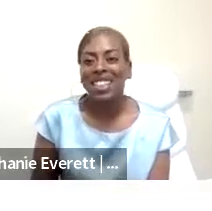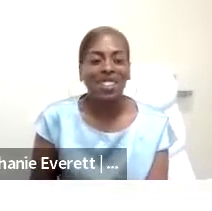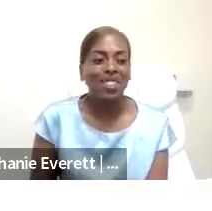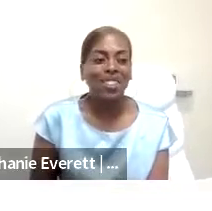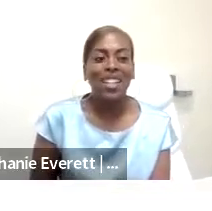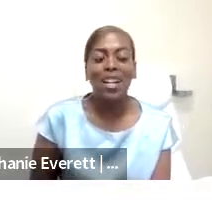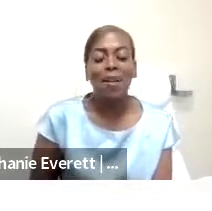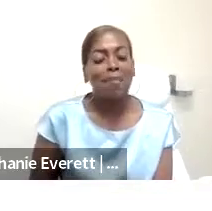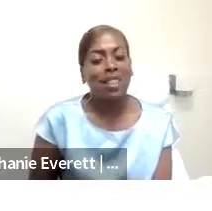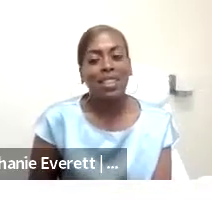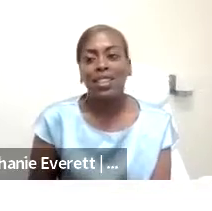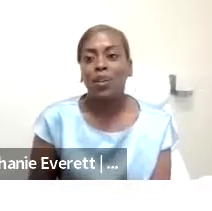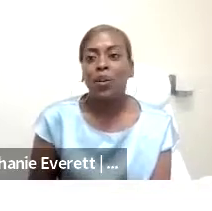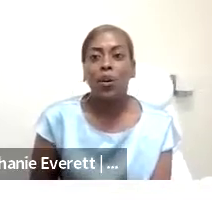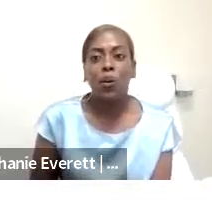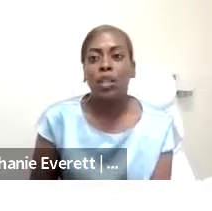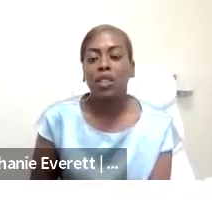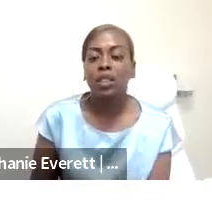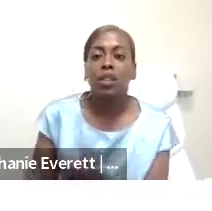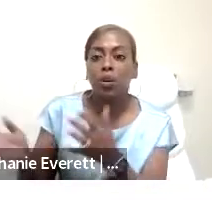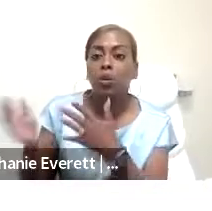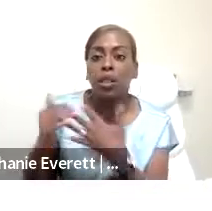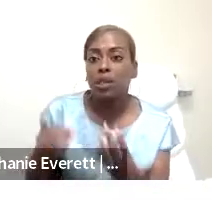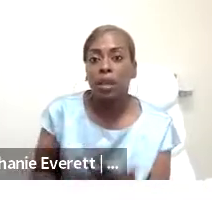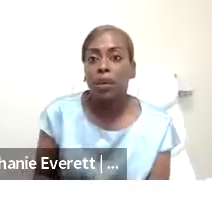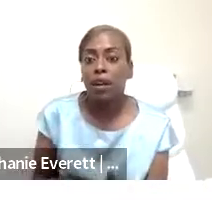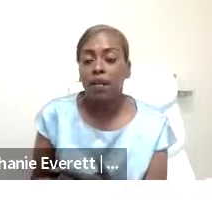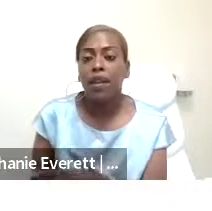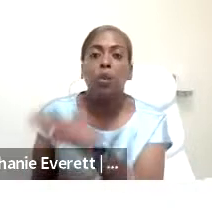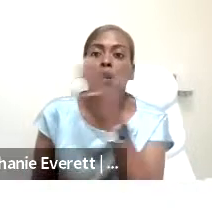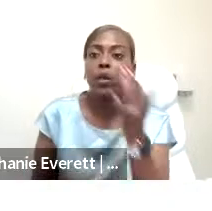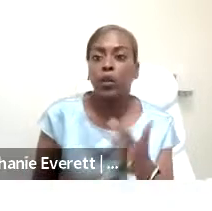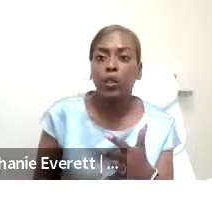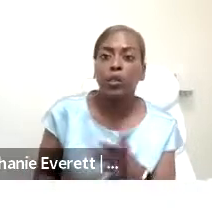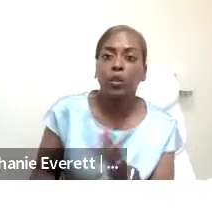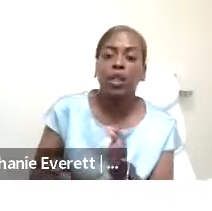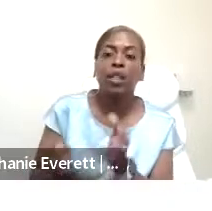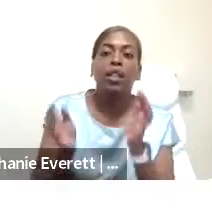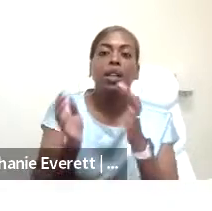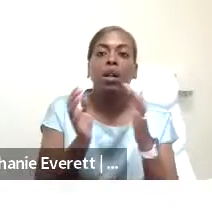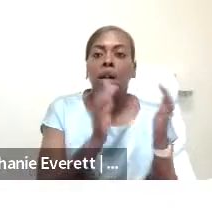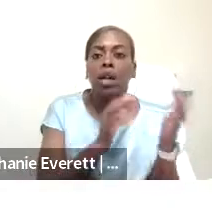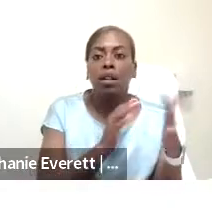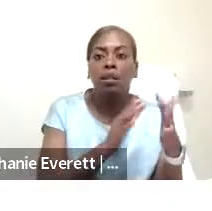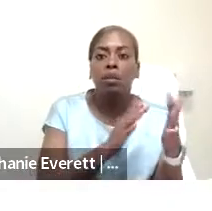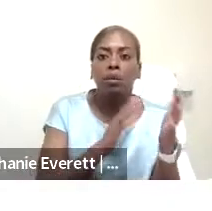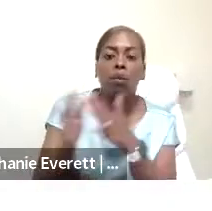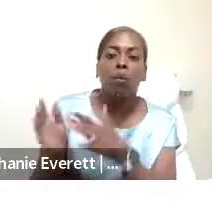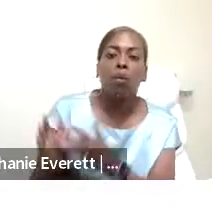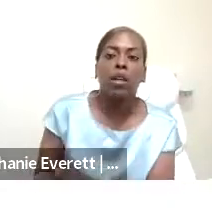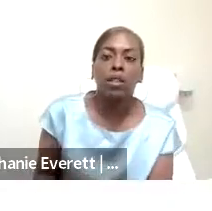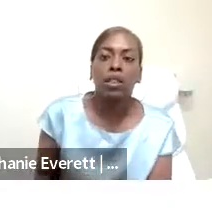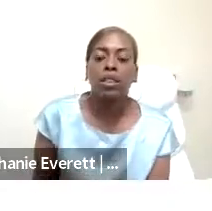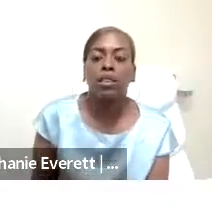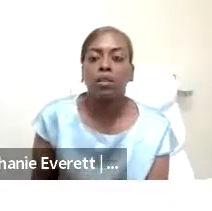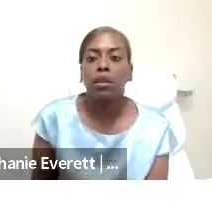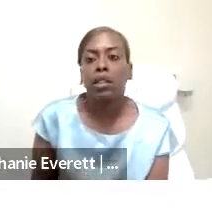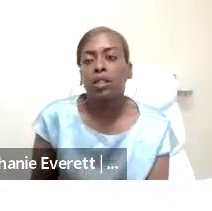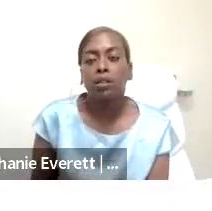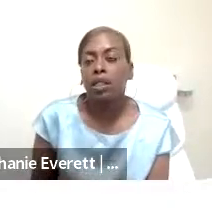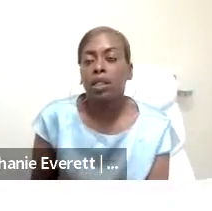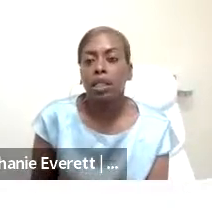not saying no to it. It's just who wants to be a part of it, when are we going to do it, and where does